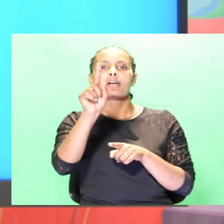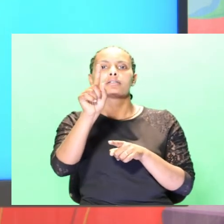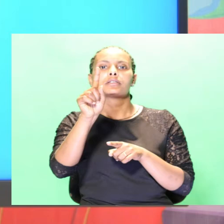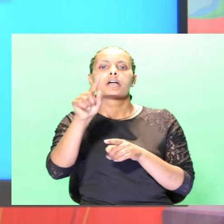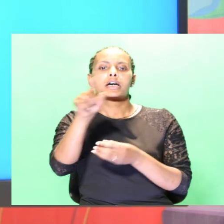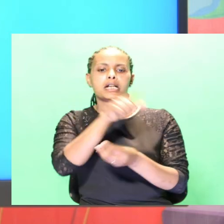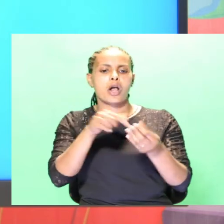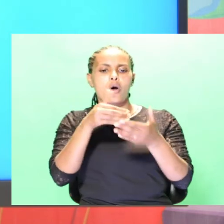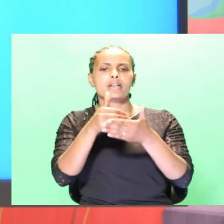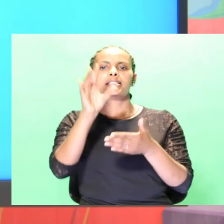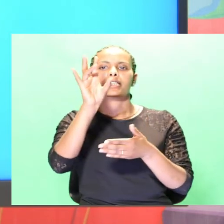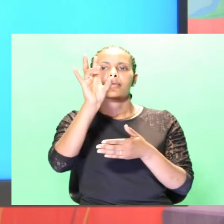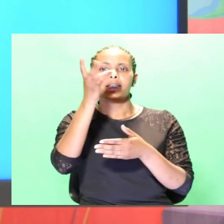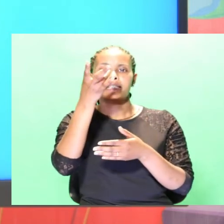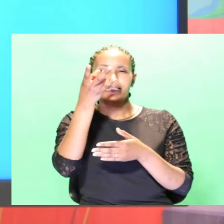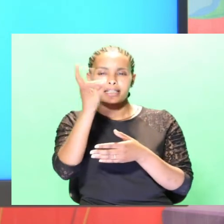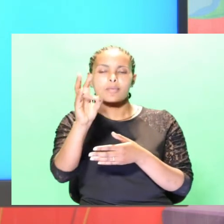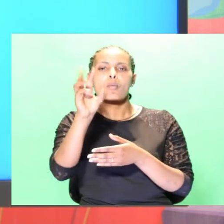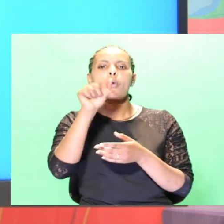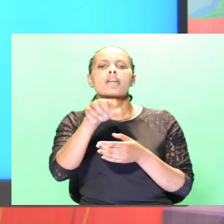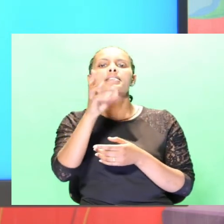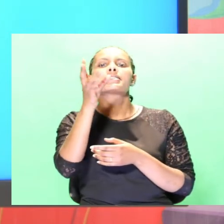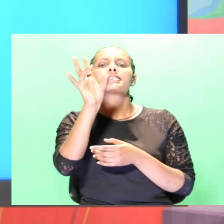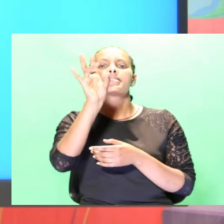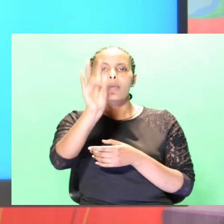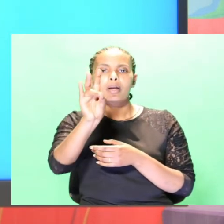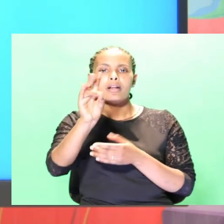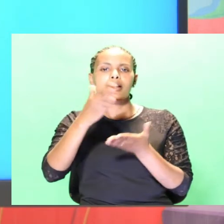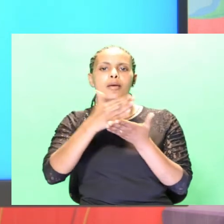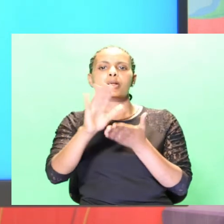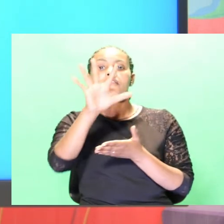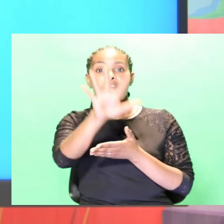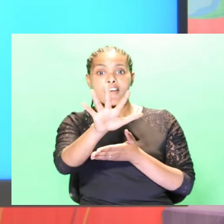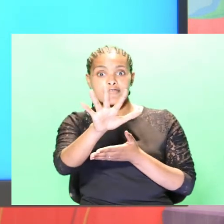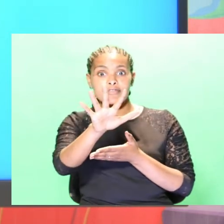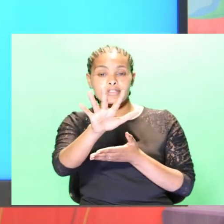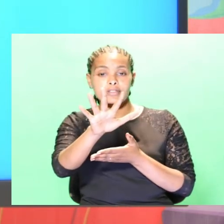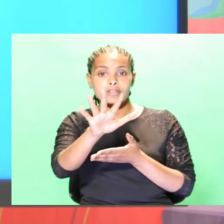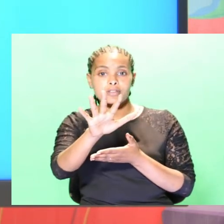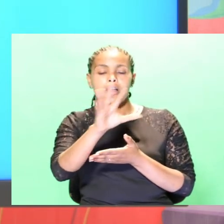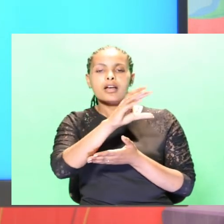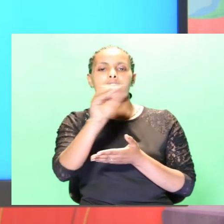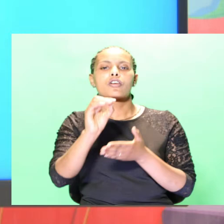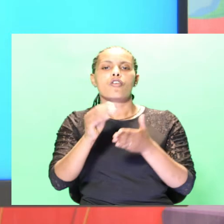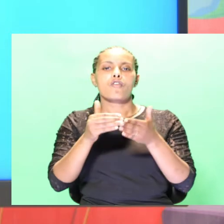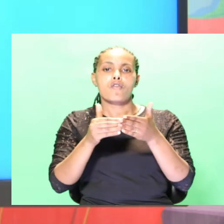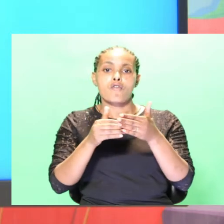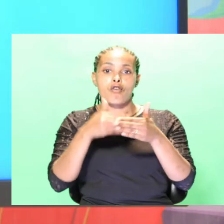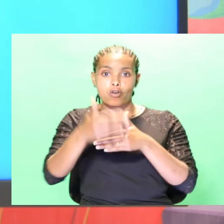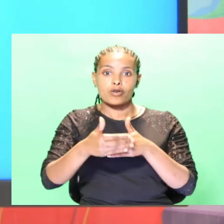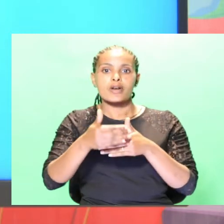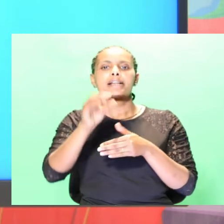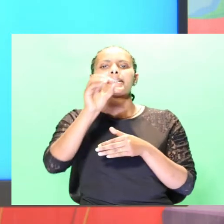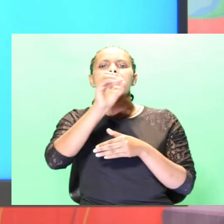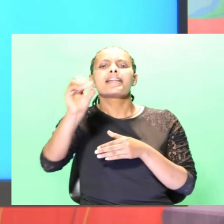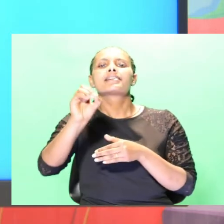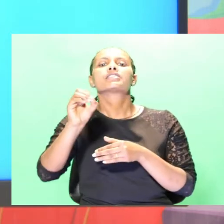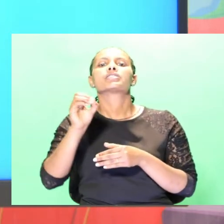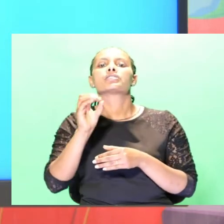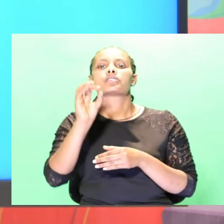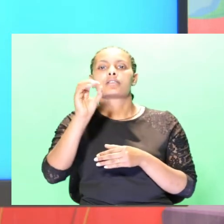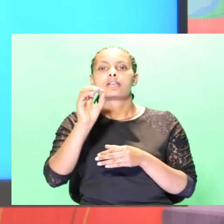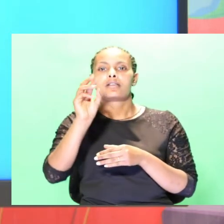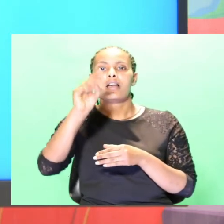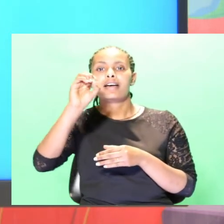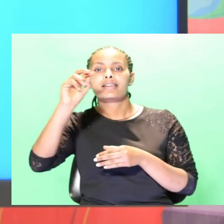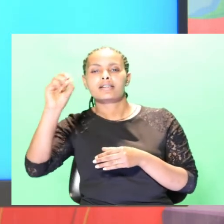17.6513 rounds to 17.7. The number to be removed is 5 and is followed by non-zeros.